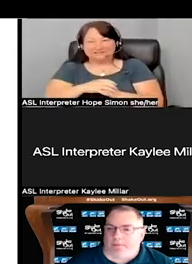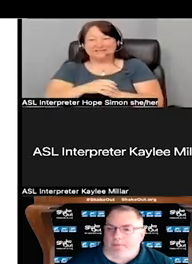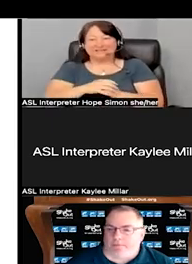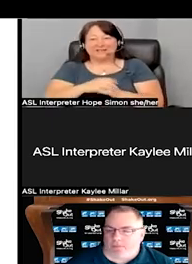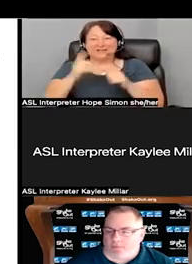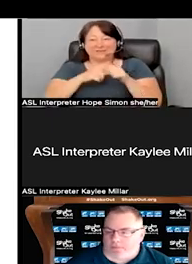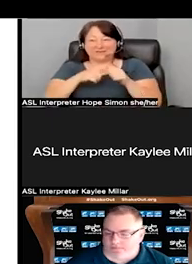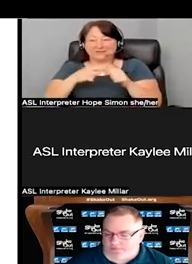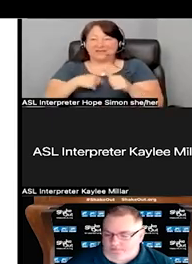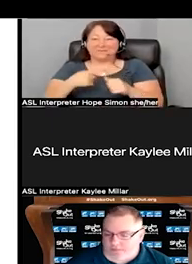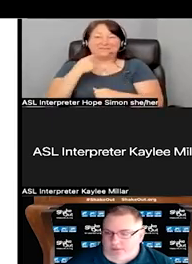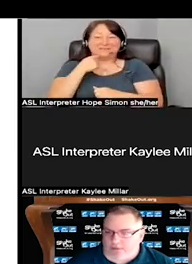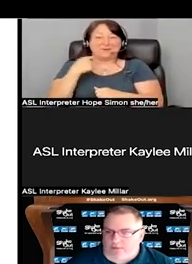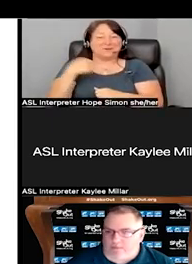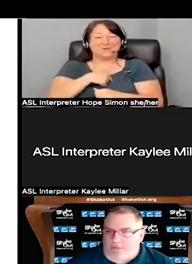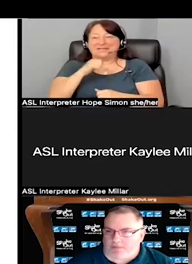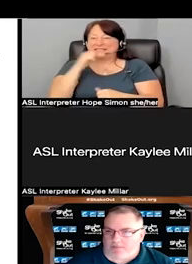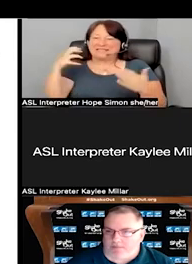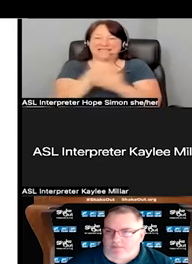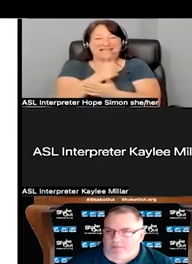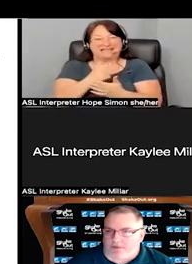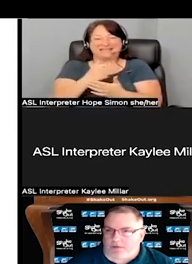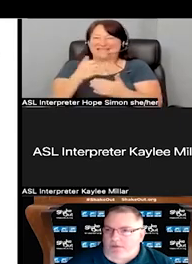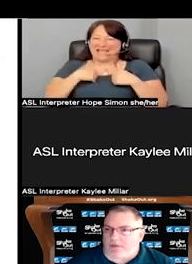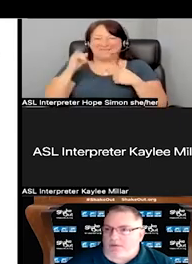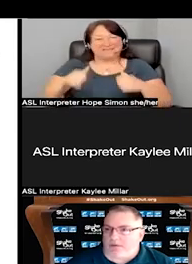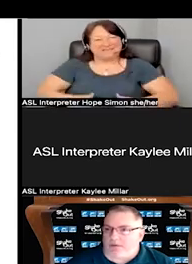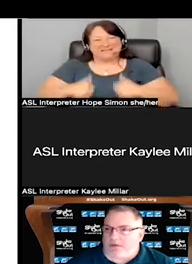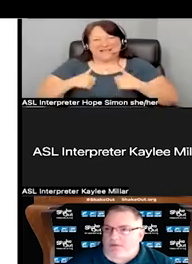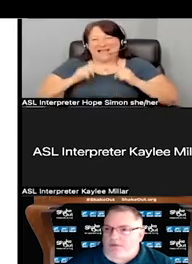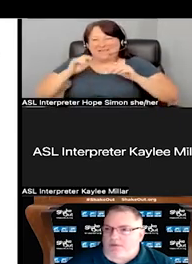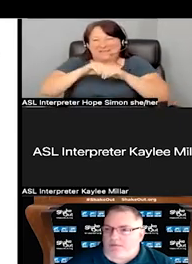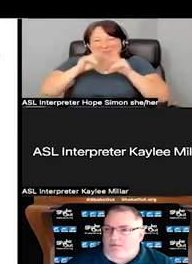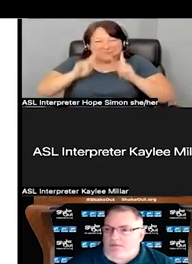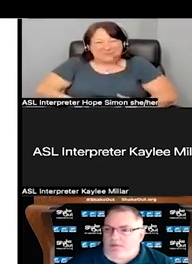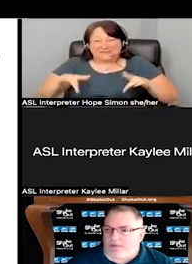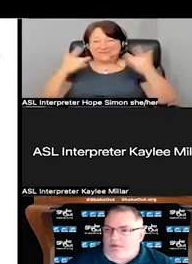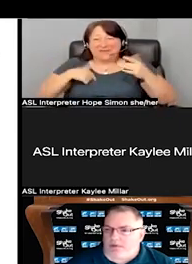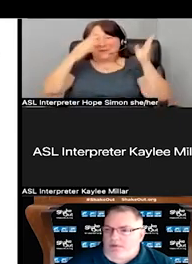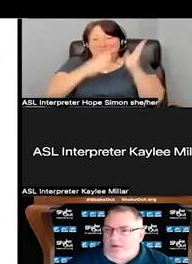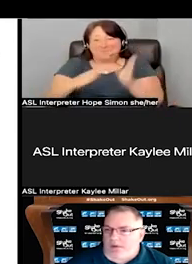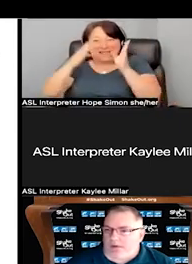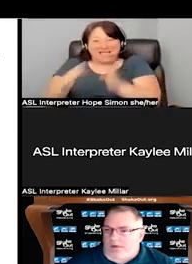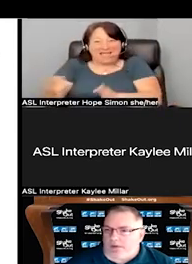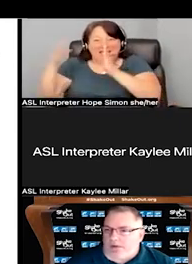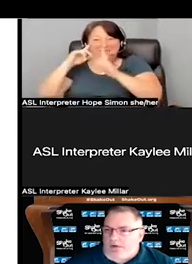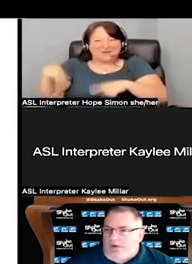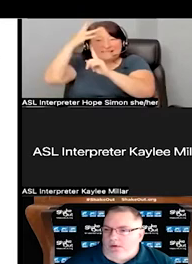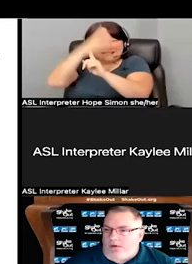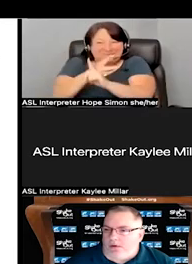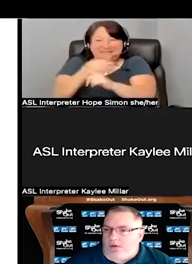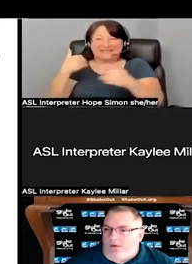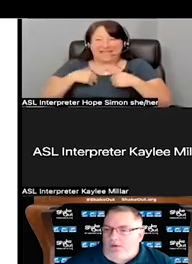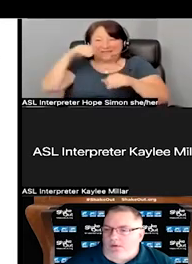of all, I'm so disappointed that we didn't get to have this as a face-to-face event. We had planned for the last 6 months to do